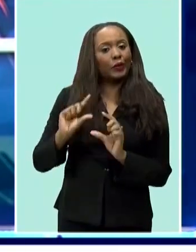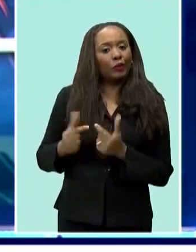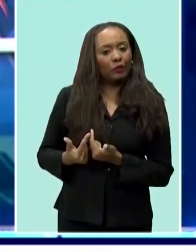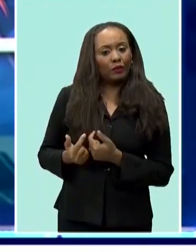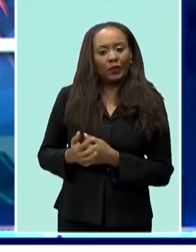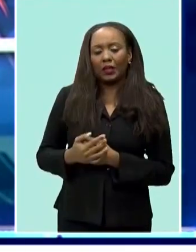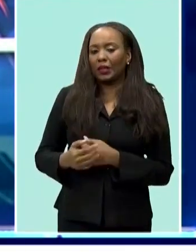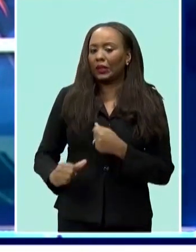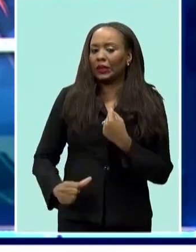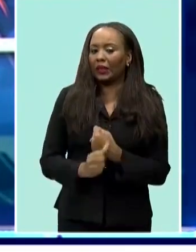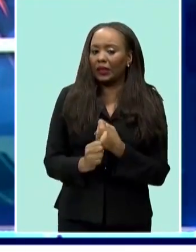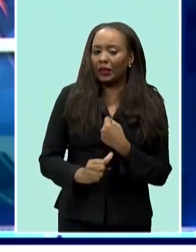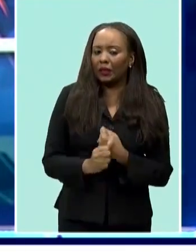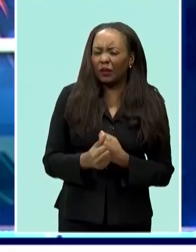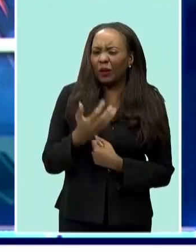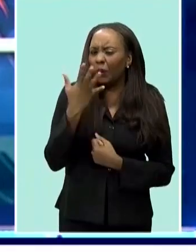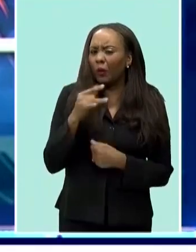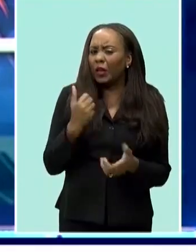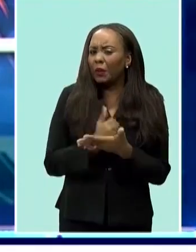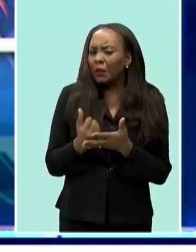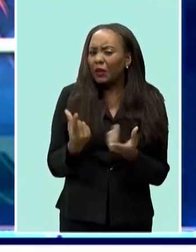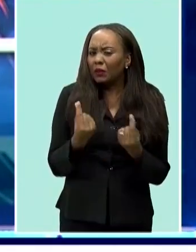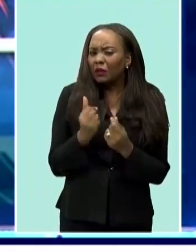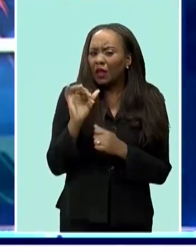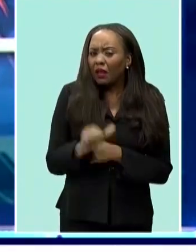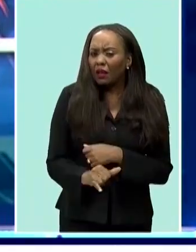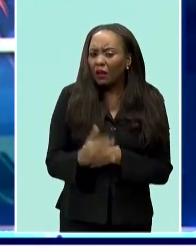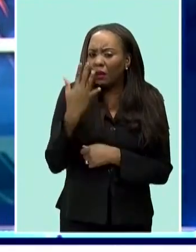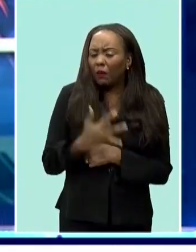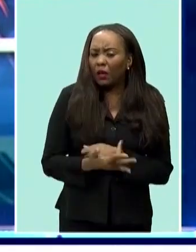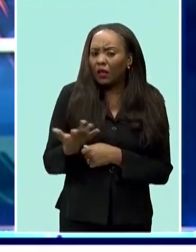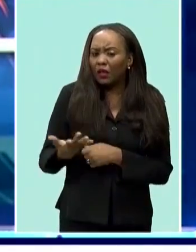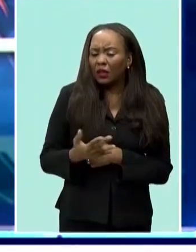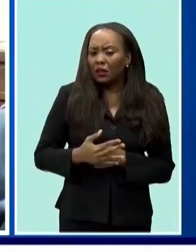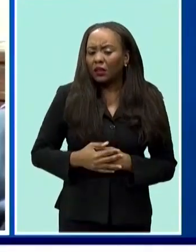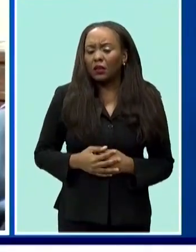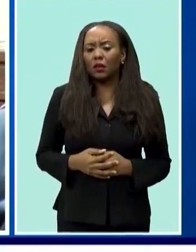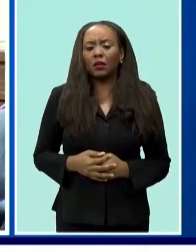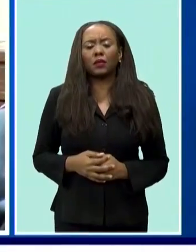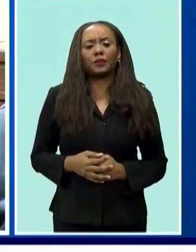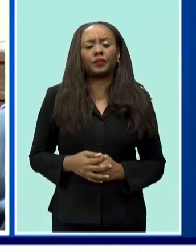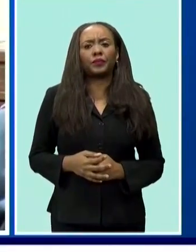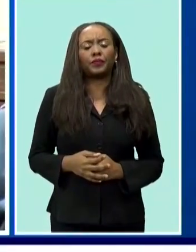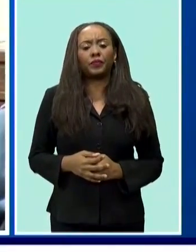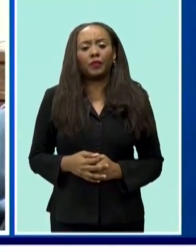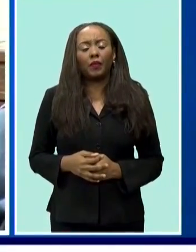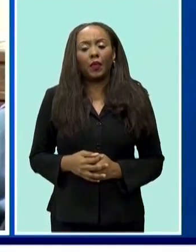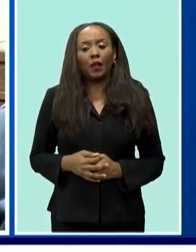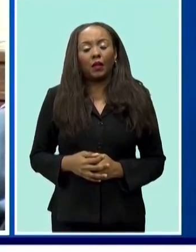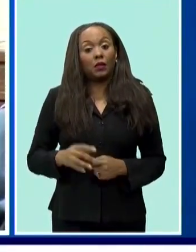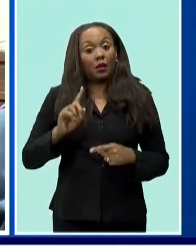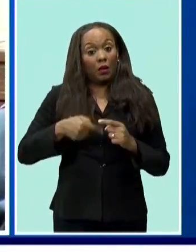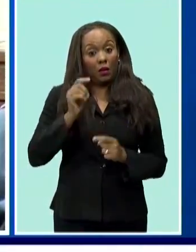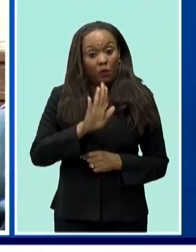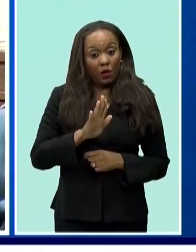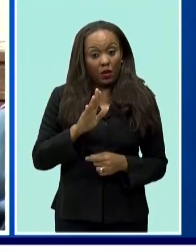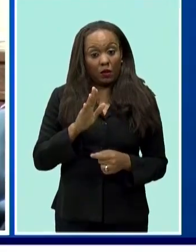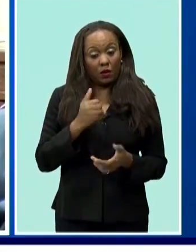says it's a dangerous practice and wants to know why banks are doing it. So when you switch your accounts now to another